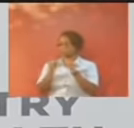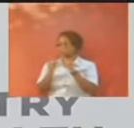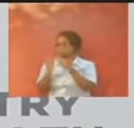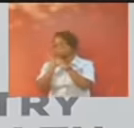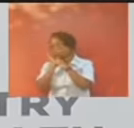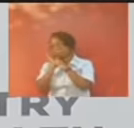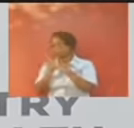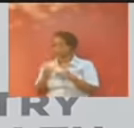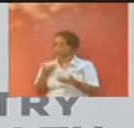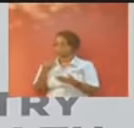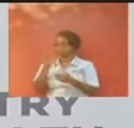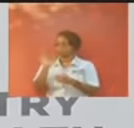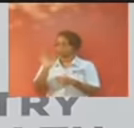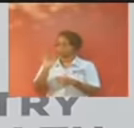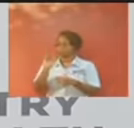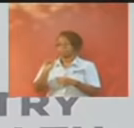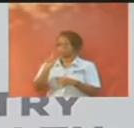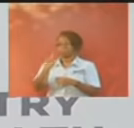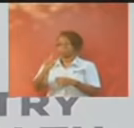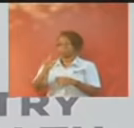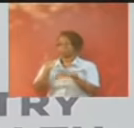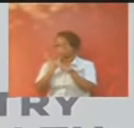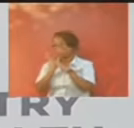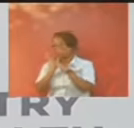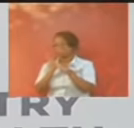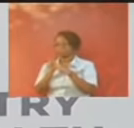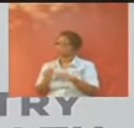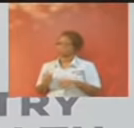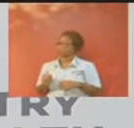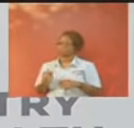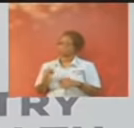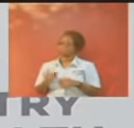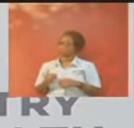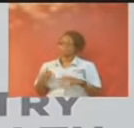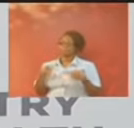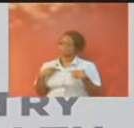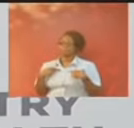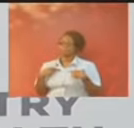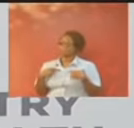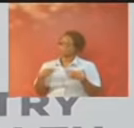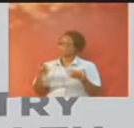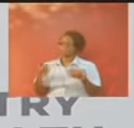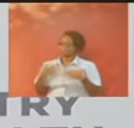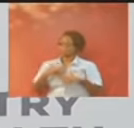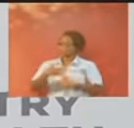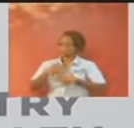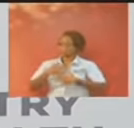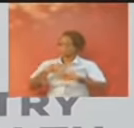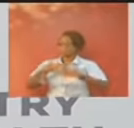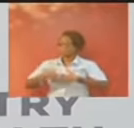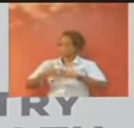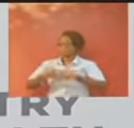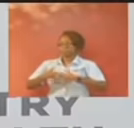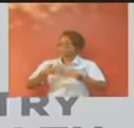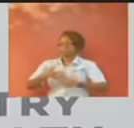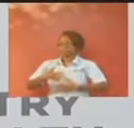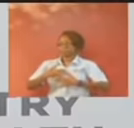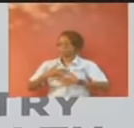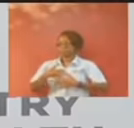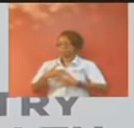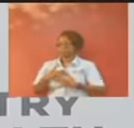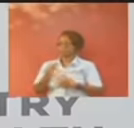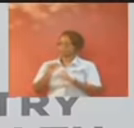beds based on our ventilators and staffing capacity. There is also a feature of interoperability to